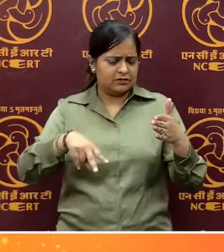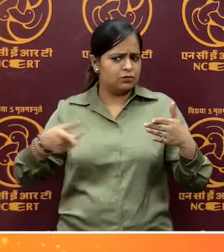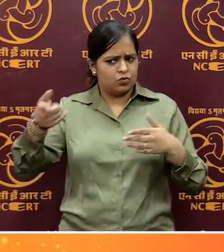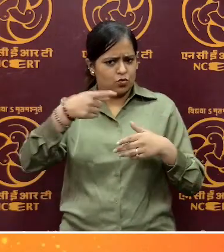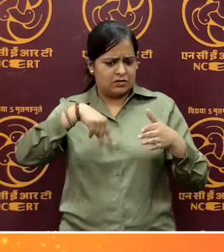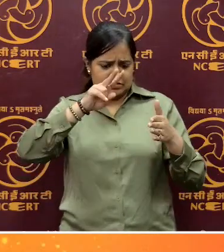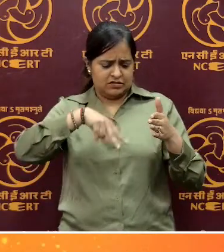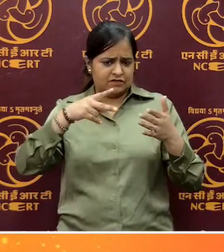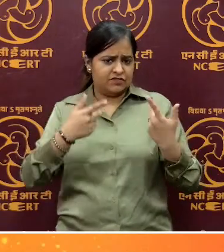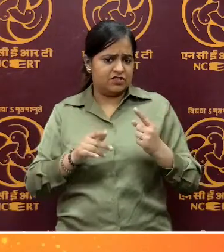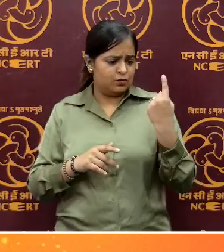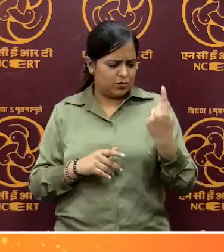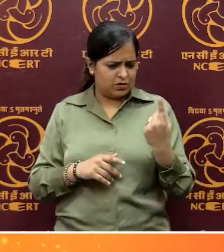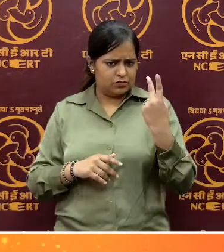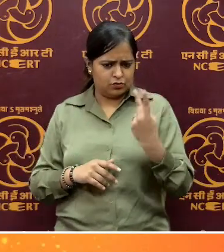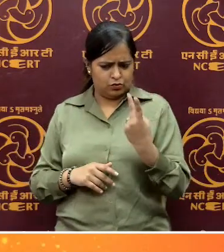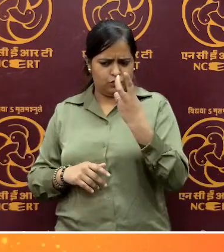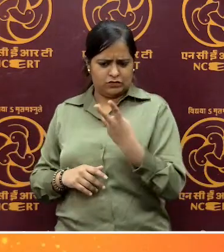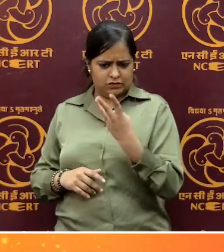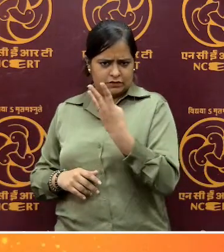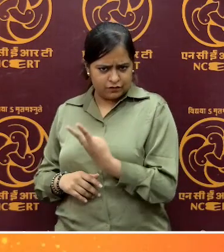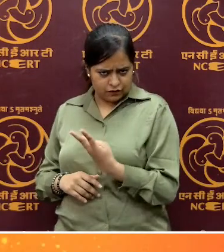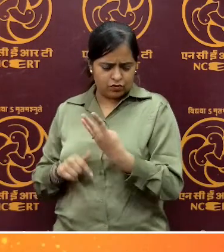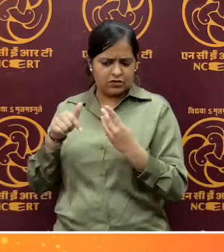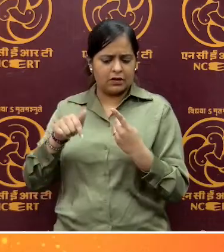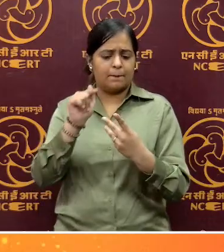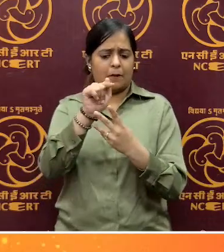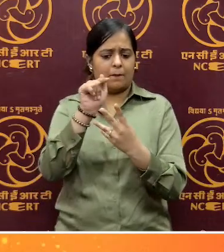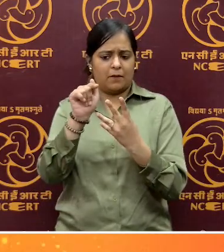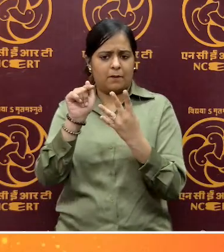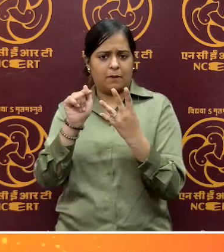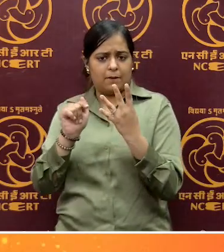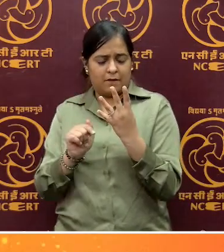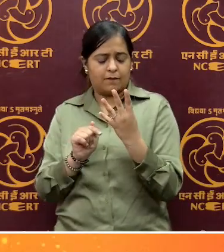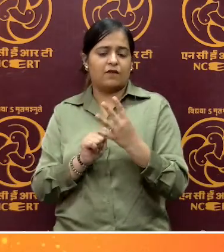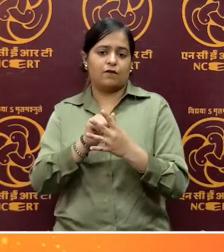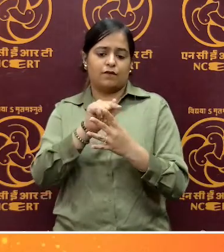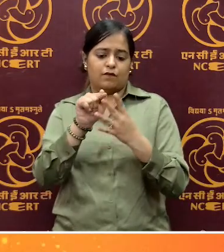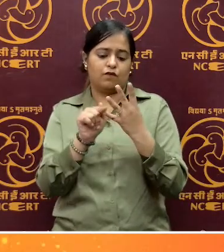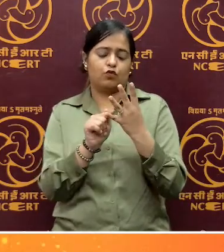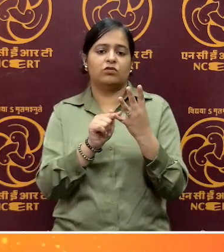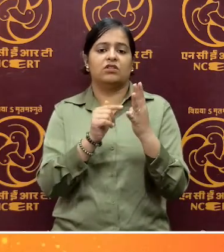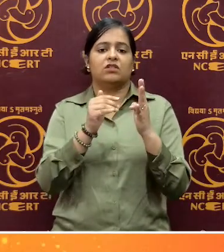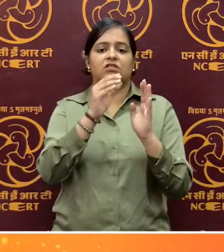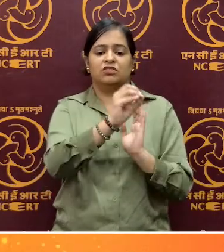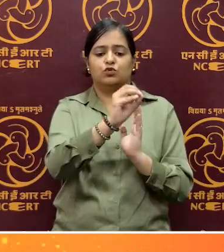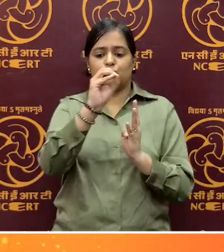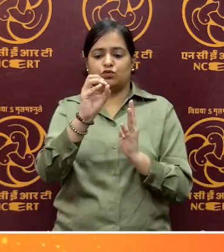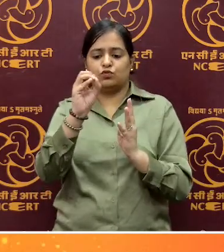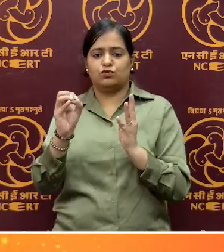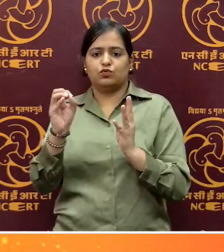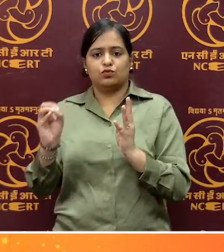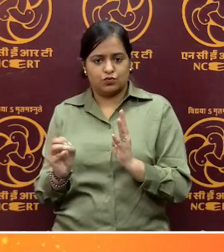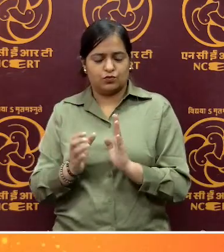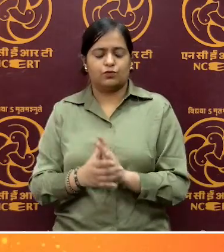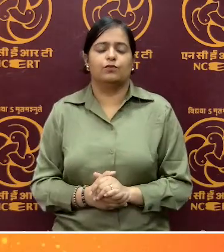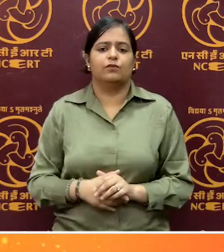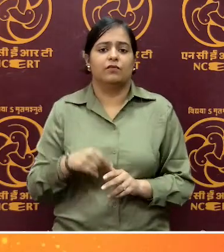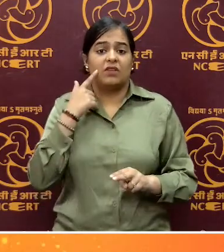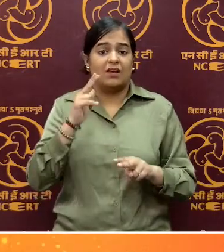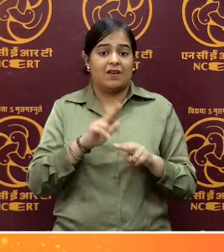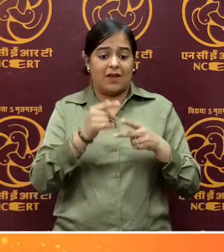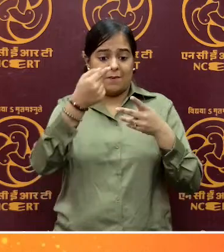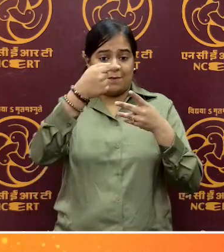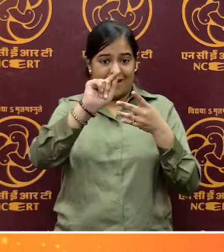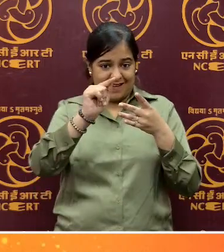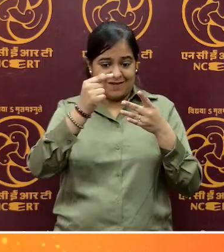point. This is 1, 2, 3, 4. This point represents 4, 0, 0. So if I need to mark this point,